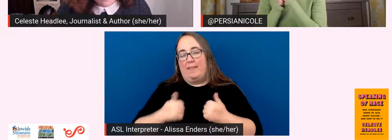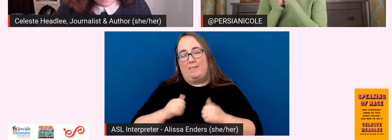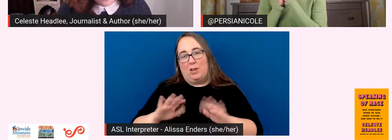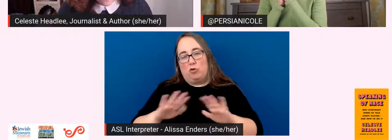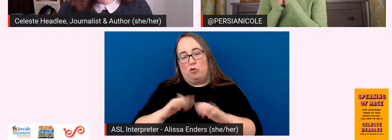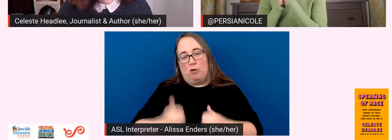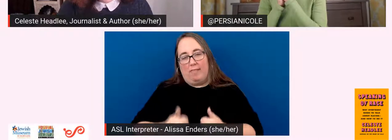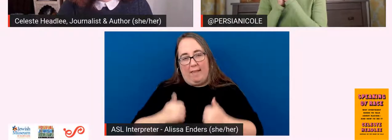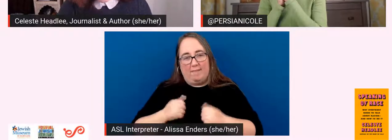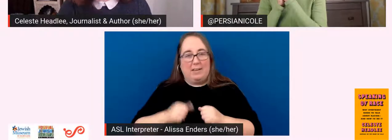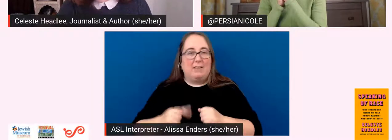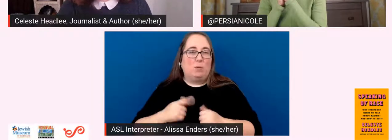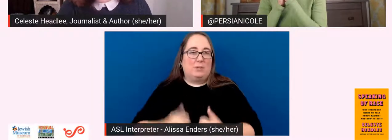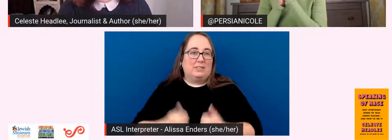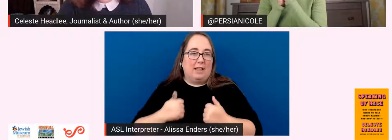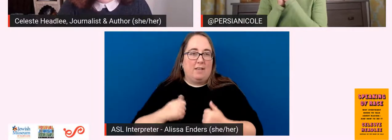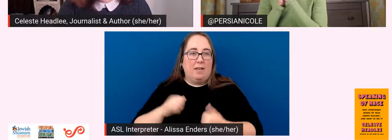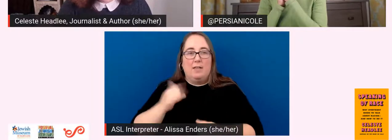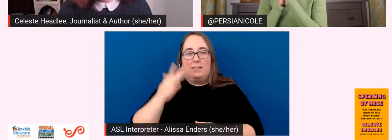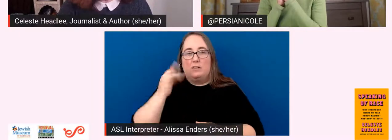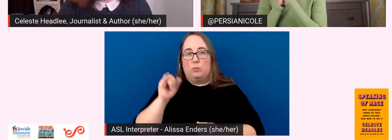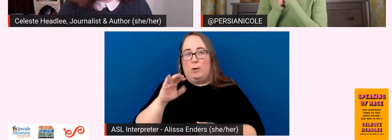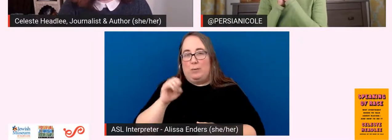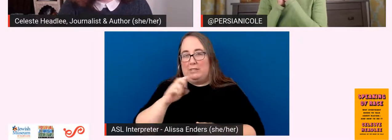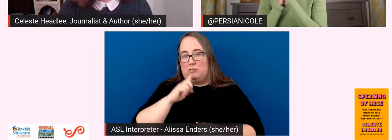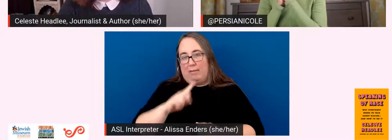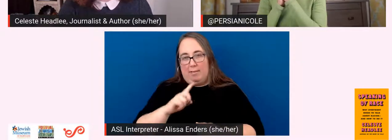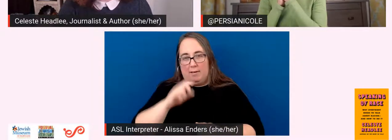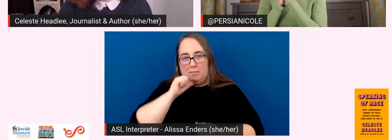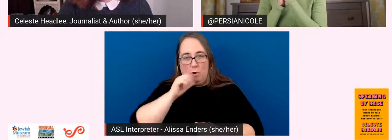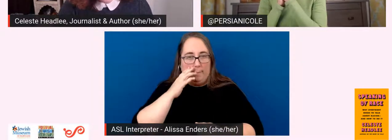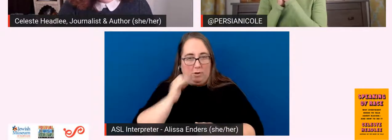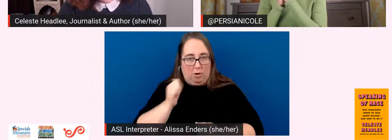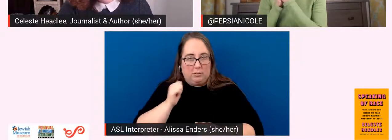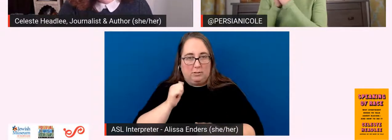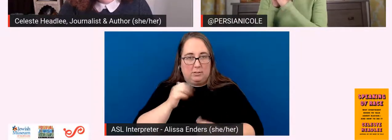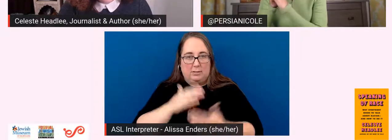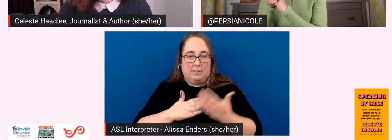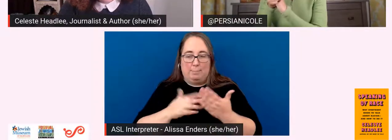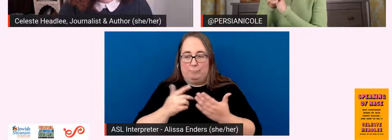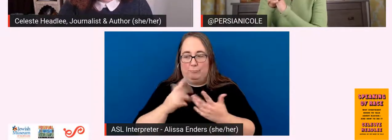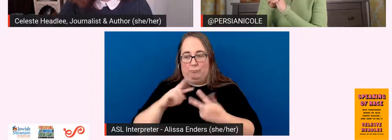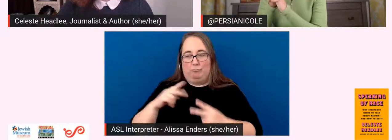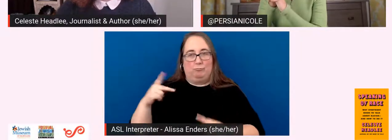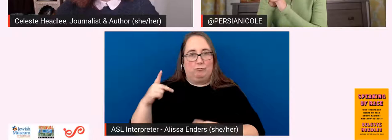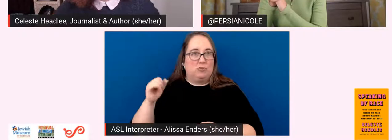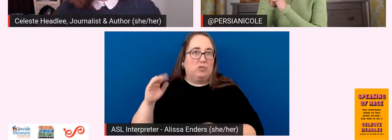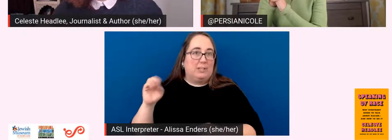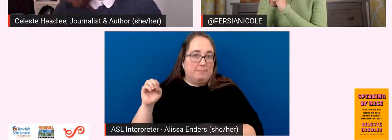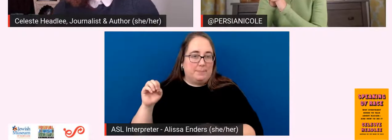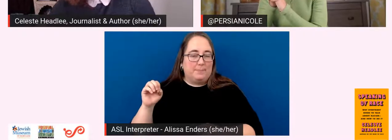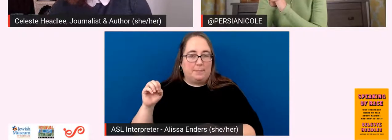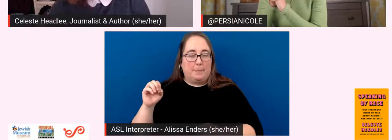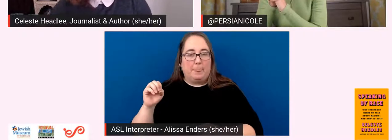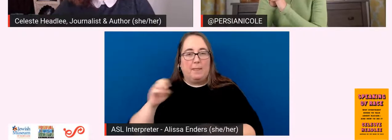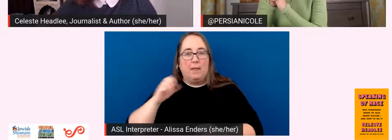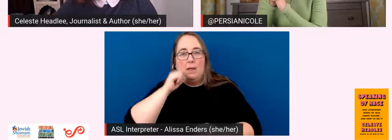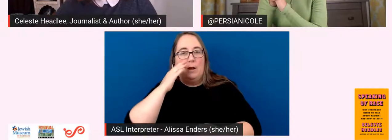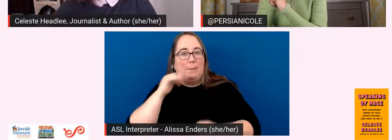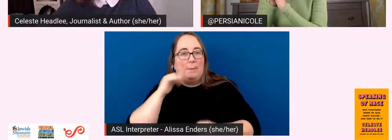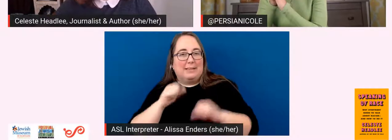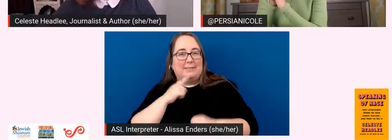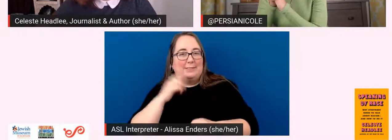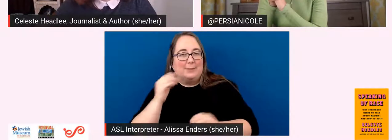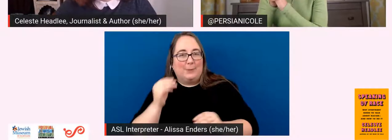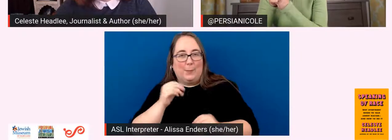and everybody's life. That's why race is real, not because there's some gene. Yeah, and not because science says so. We